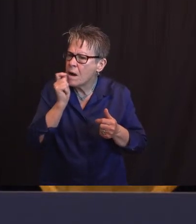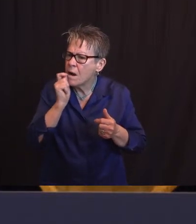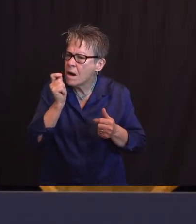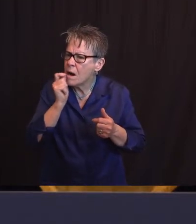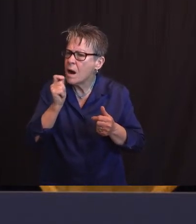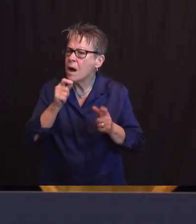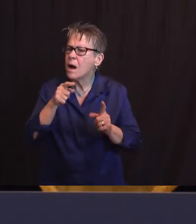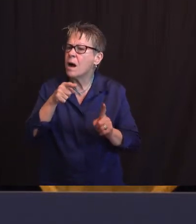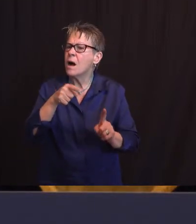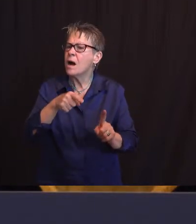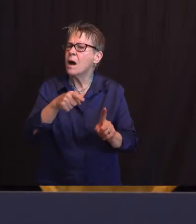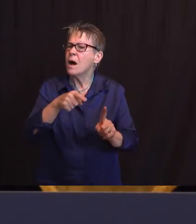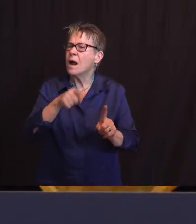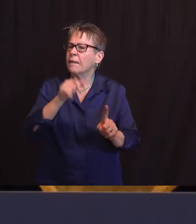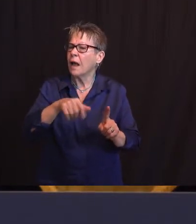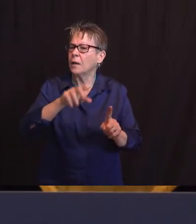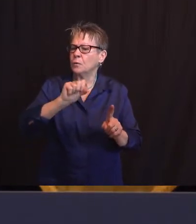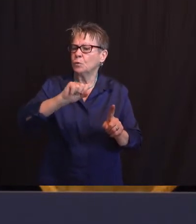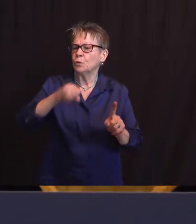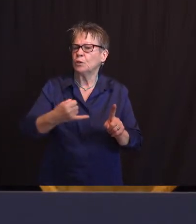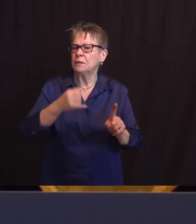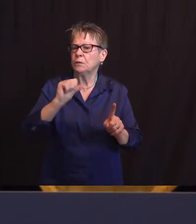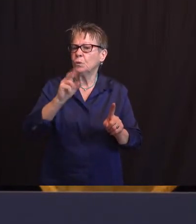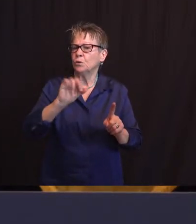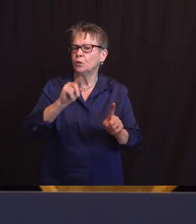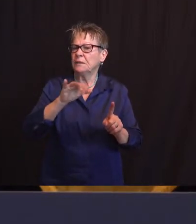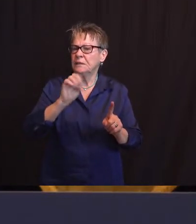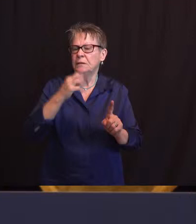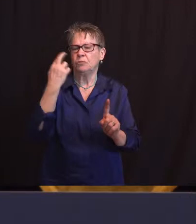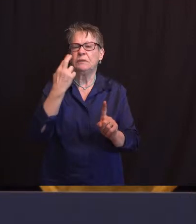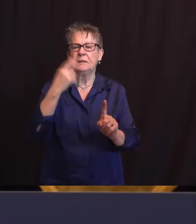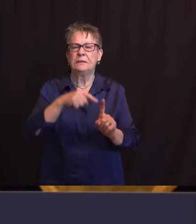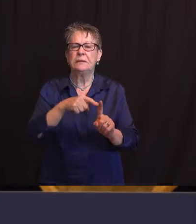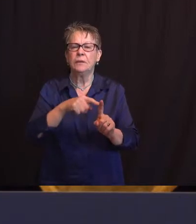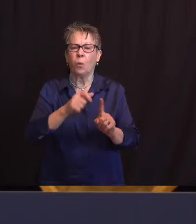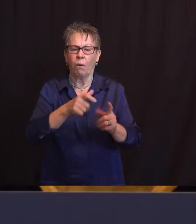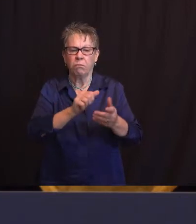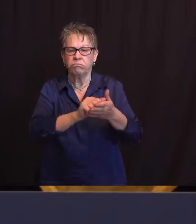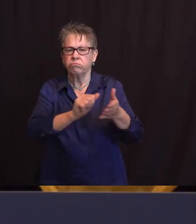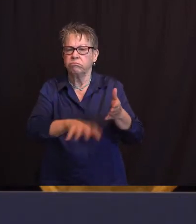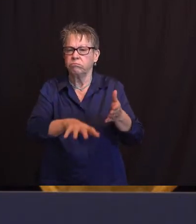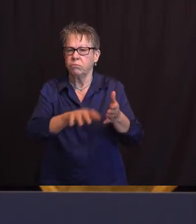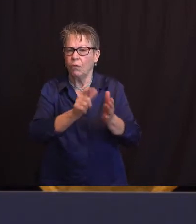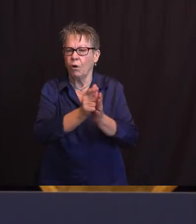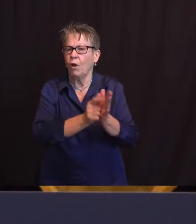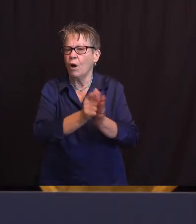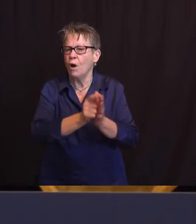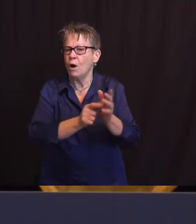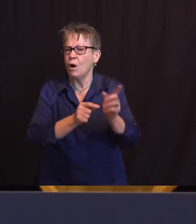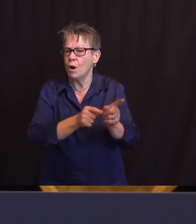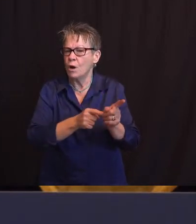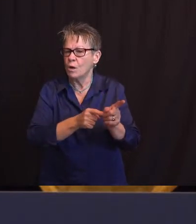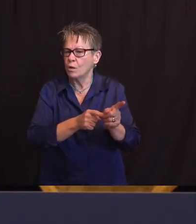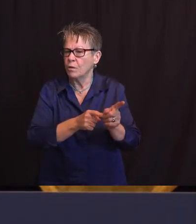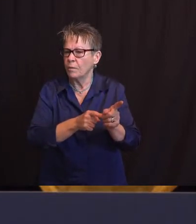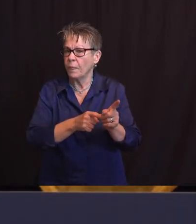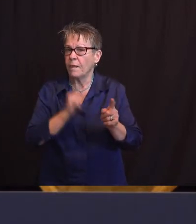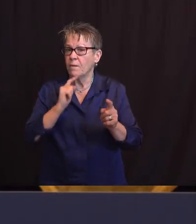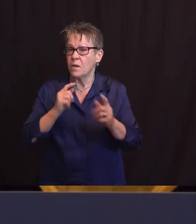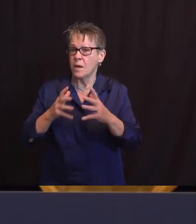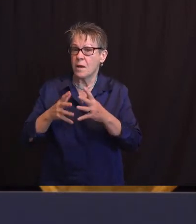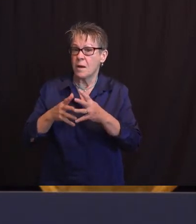we inherited the widest white, non-white gap of persons incarcerated in America, it was overwhelmingly due to low end